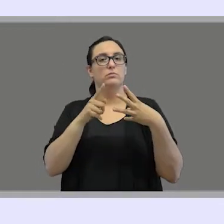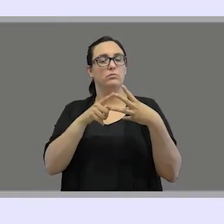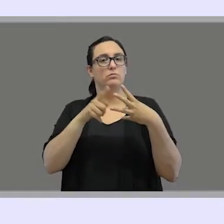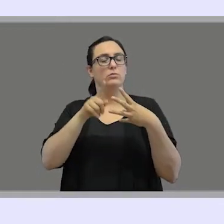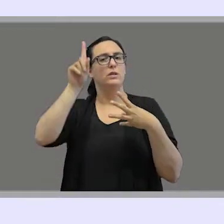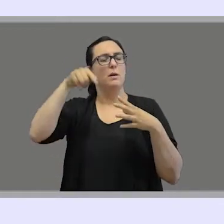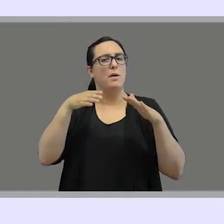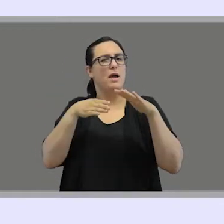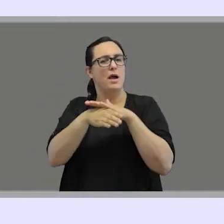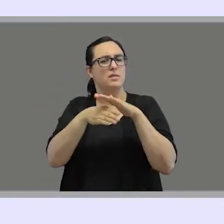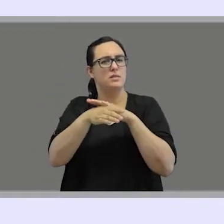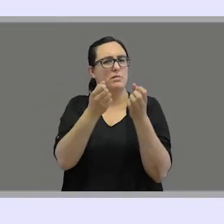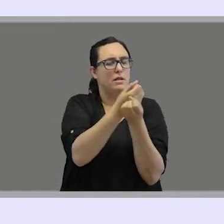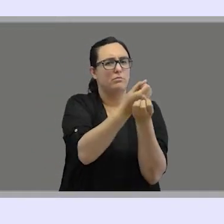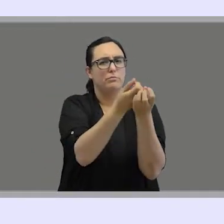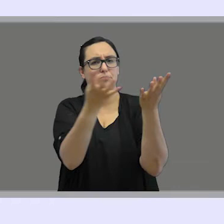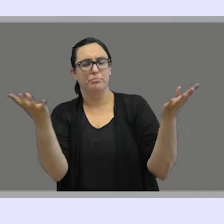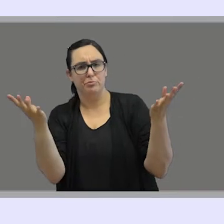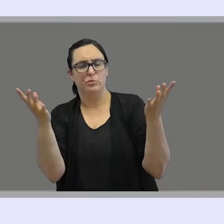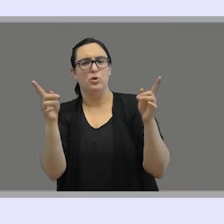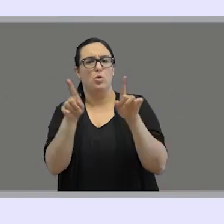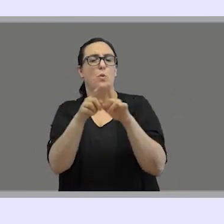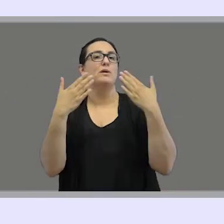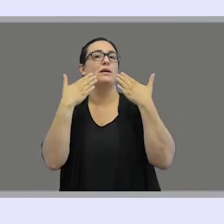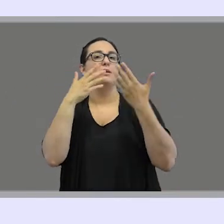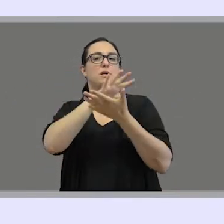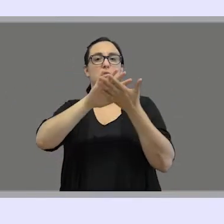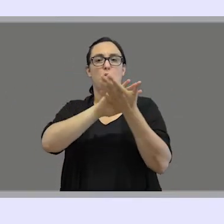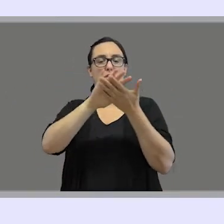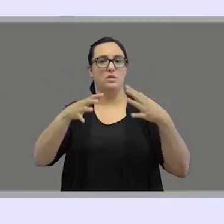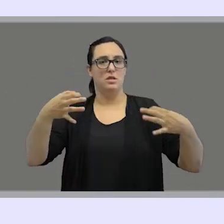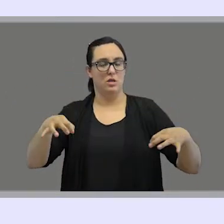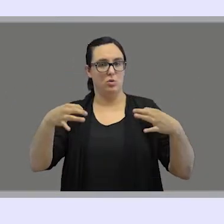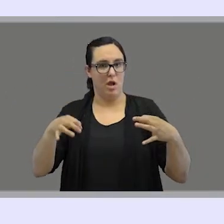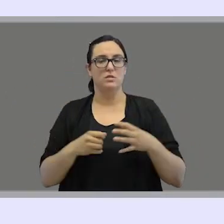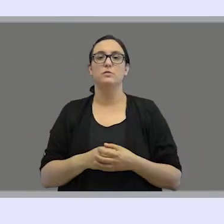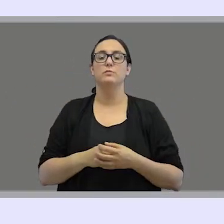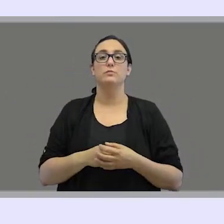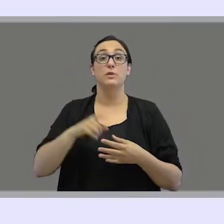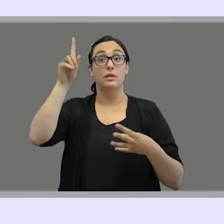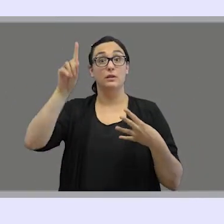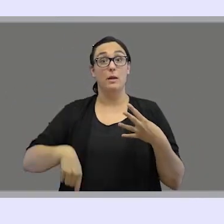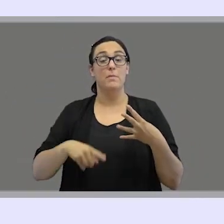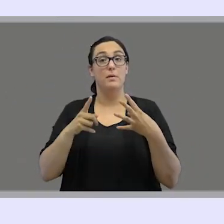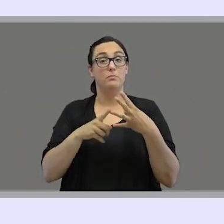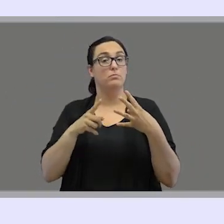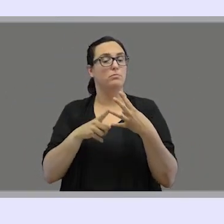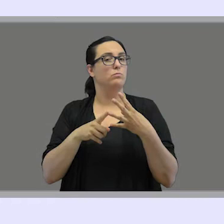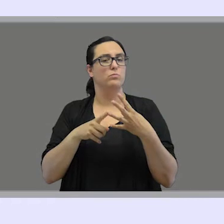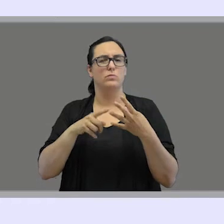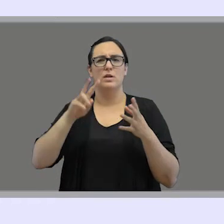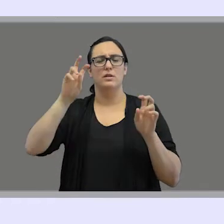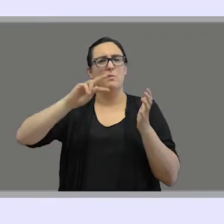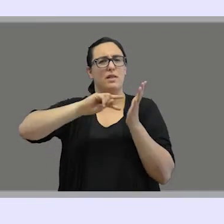the different kinds of accessibility using natural sign languages. And also, we will explain some of